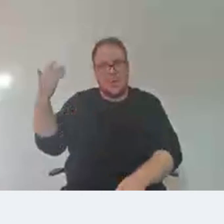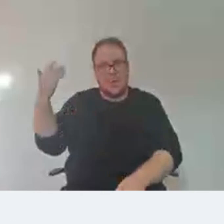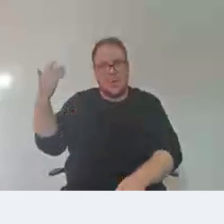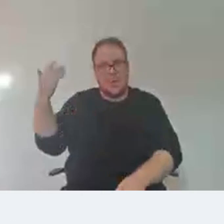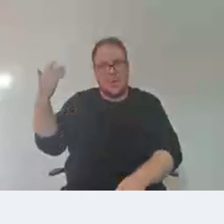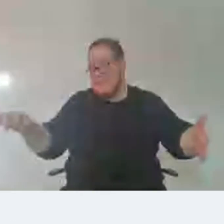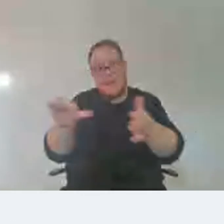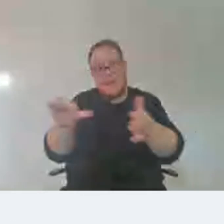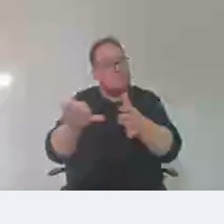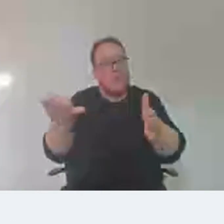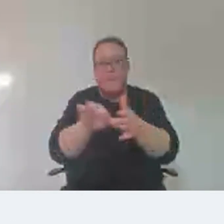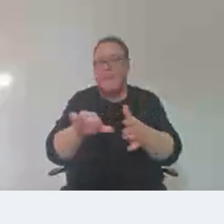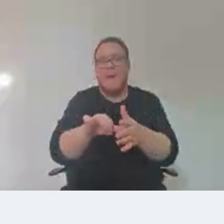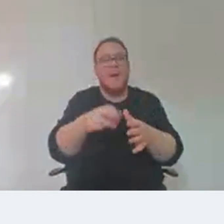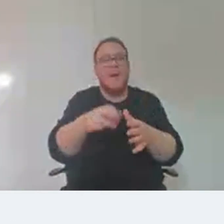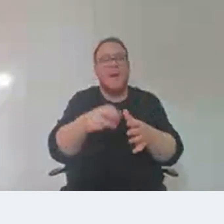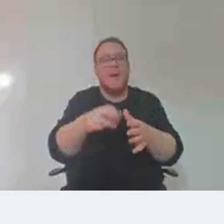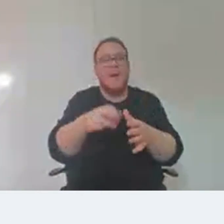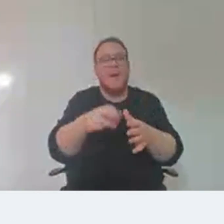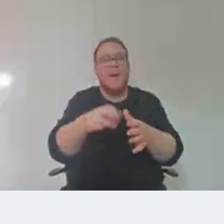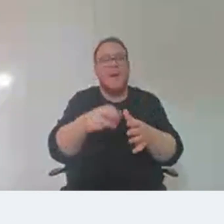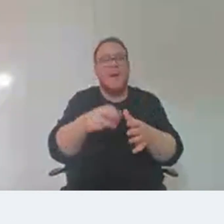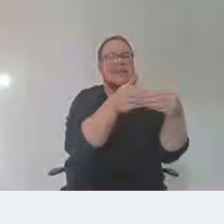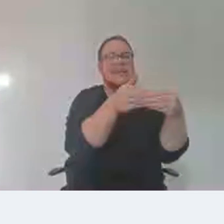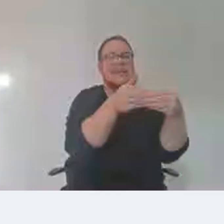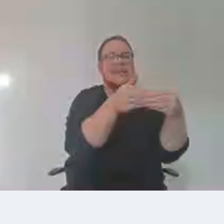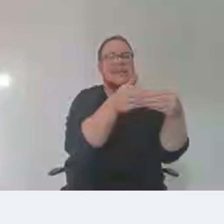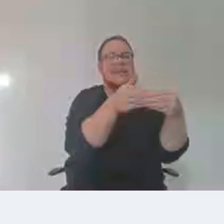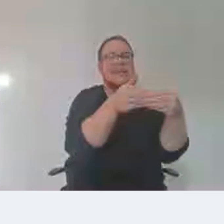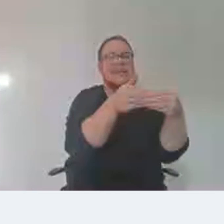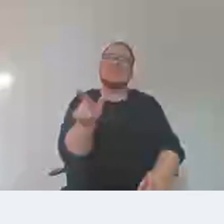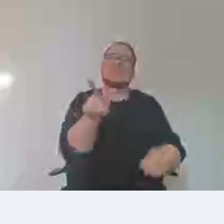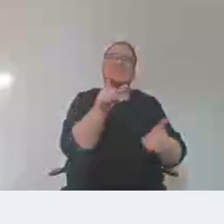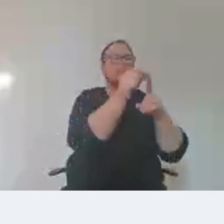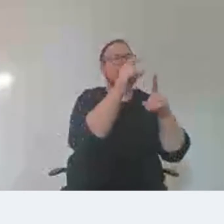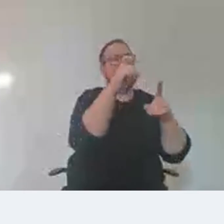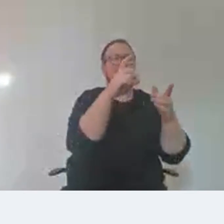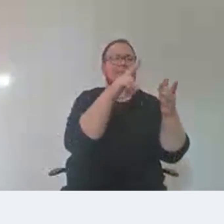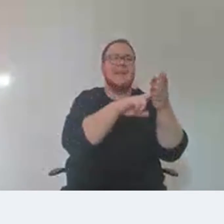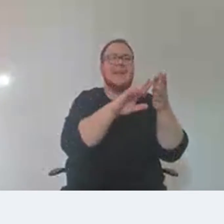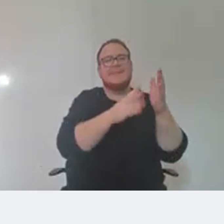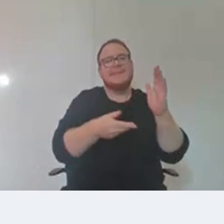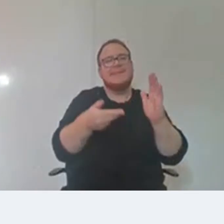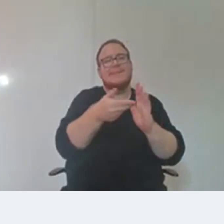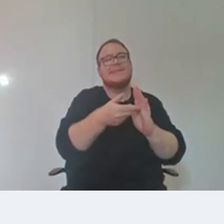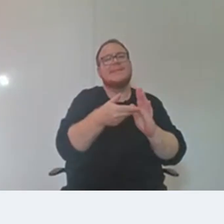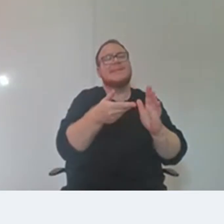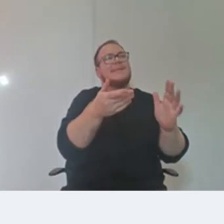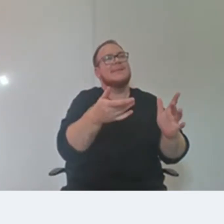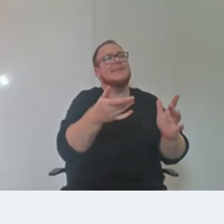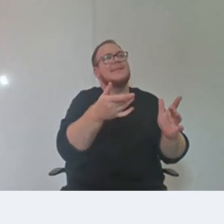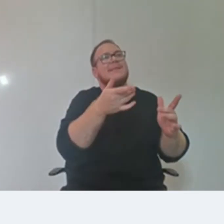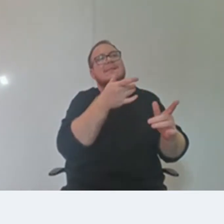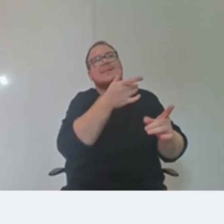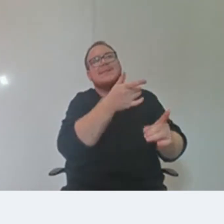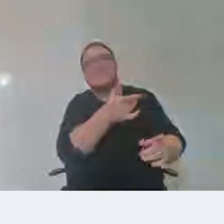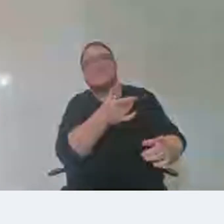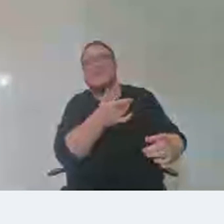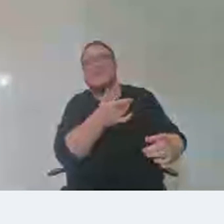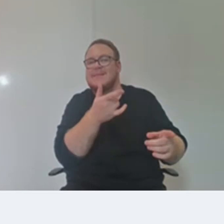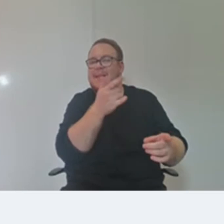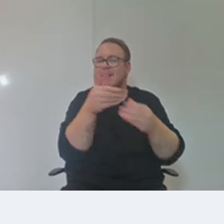the GP-led sort of phrase, what our PCNs are doing, our primary care networks, is providing that leadership